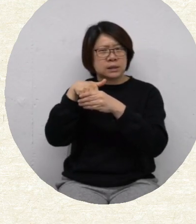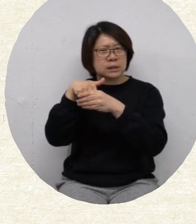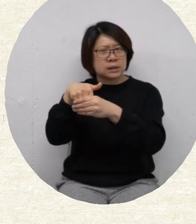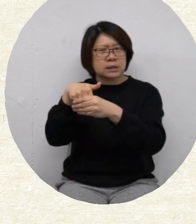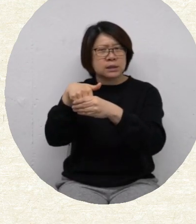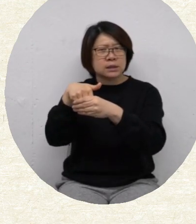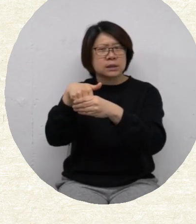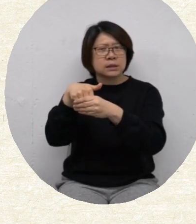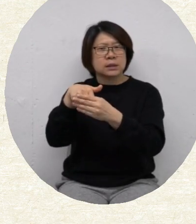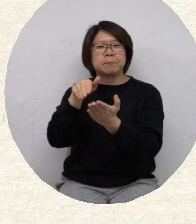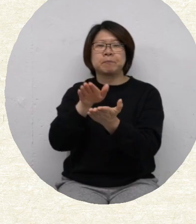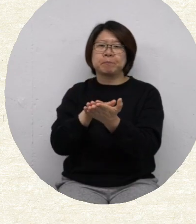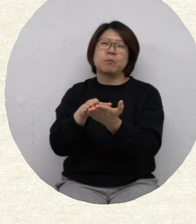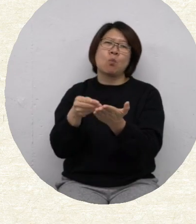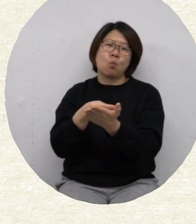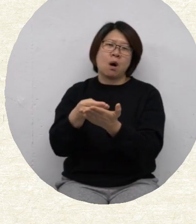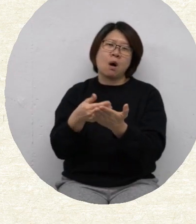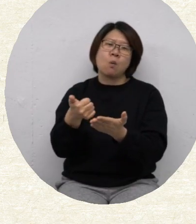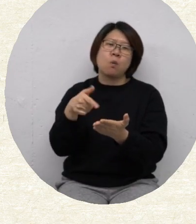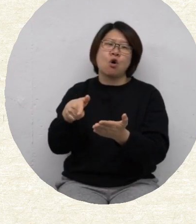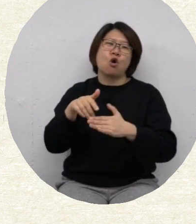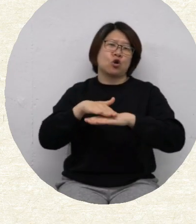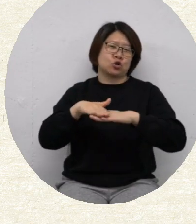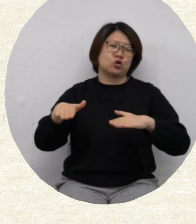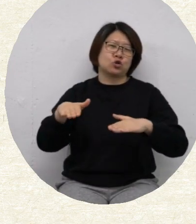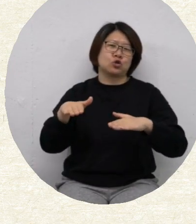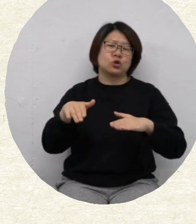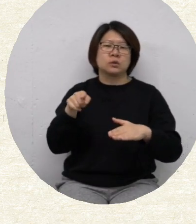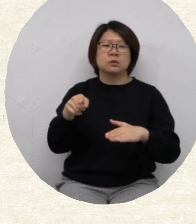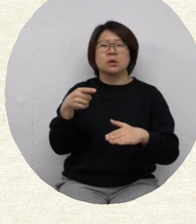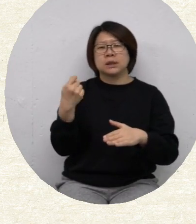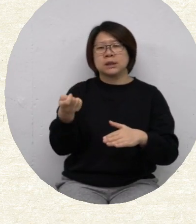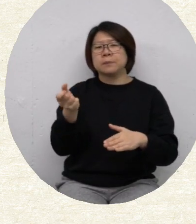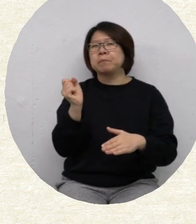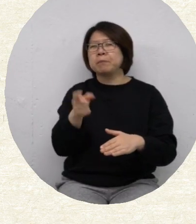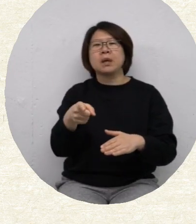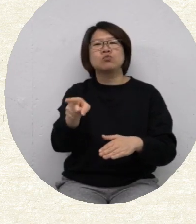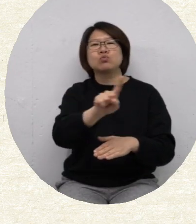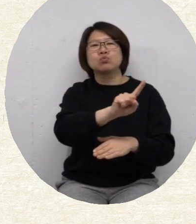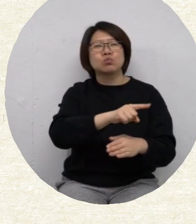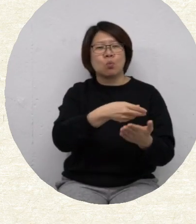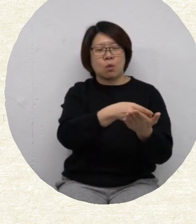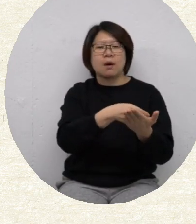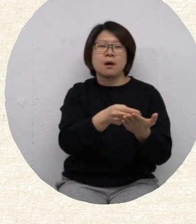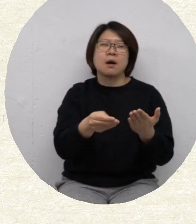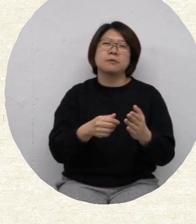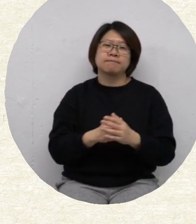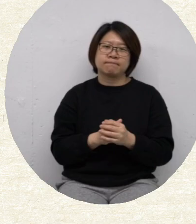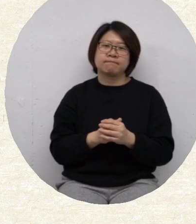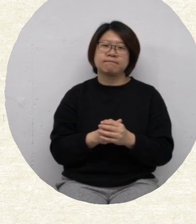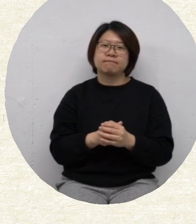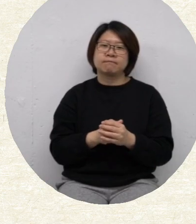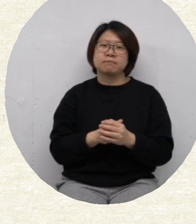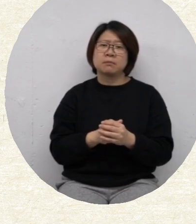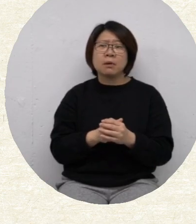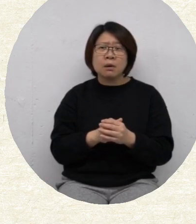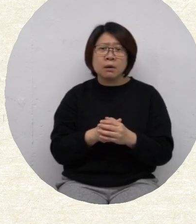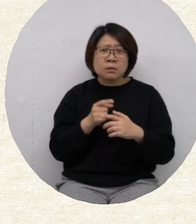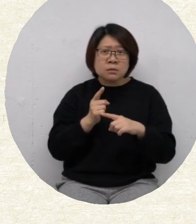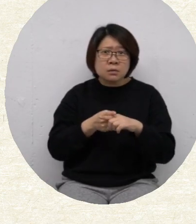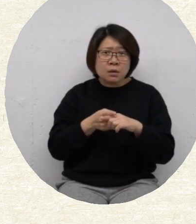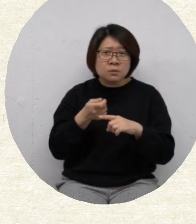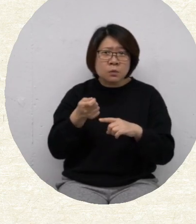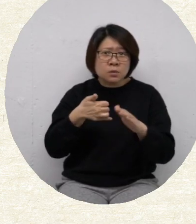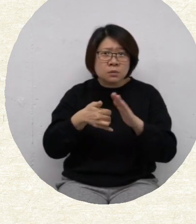apply, you train in high school. You go to this private institutions. So I was doing that, and I